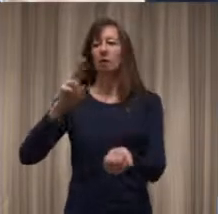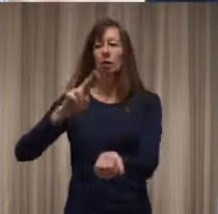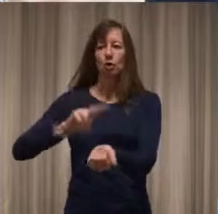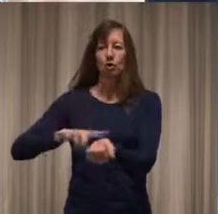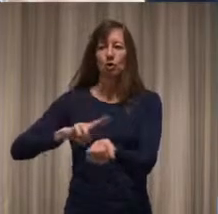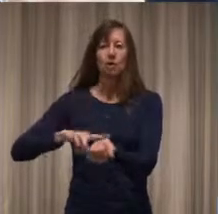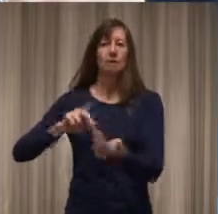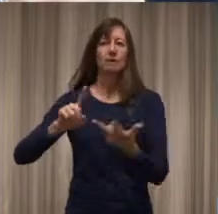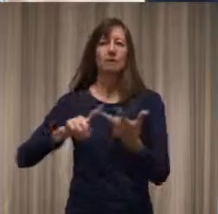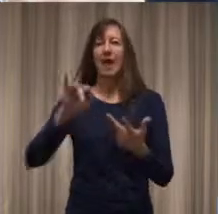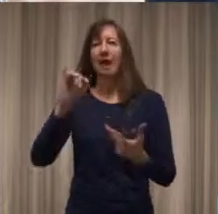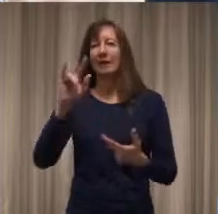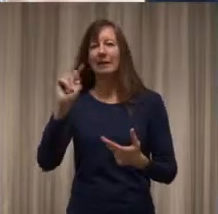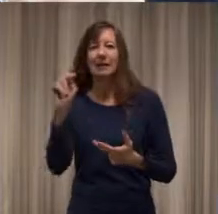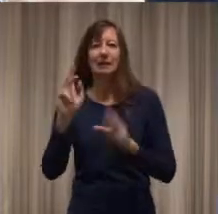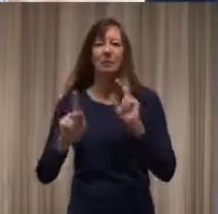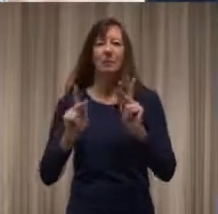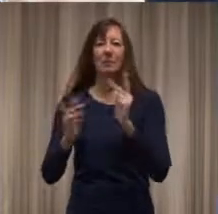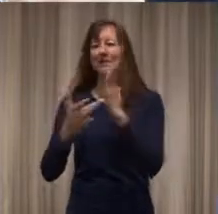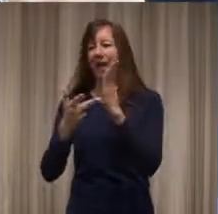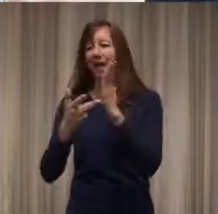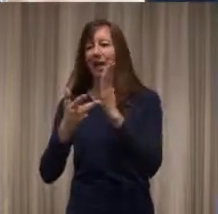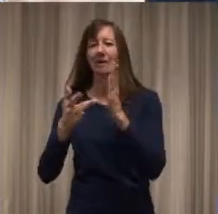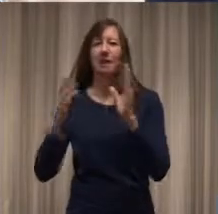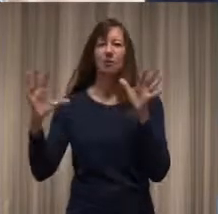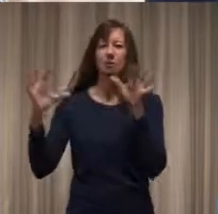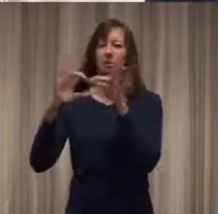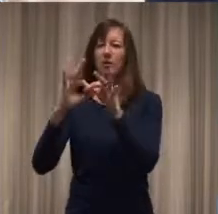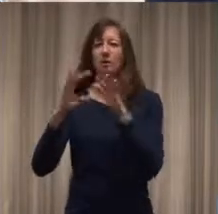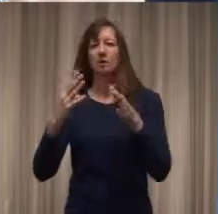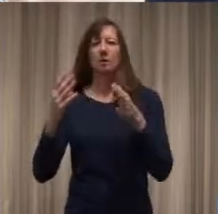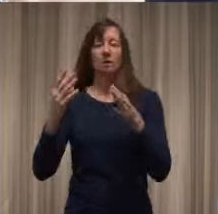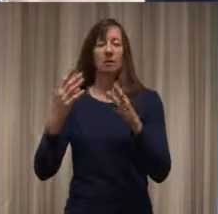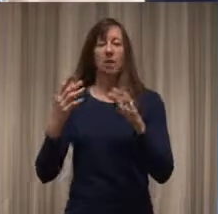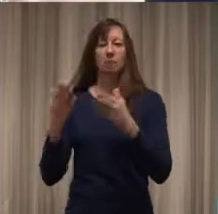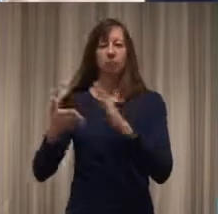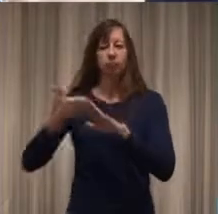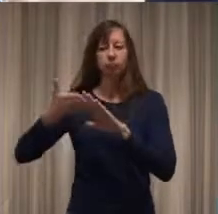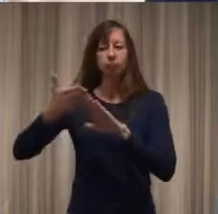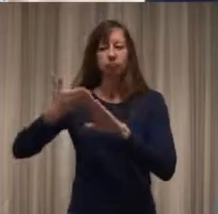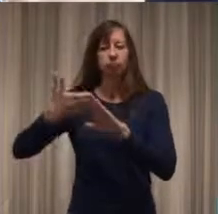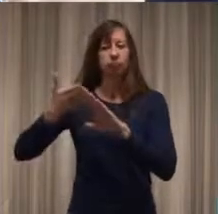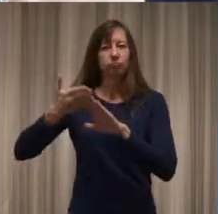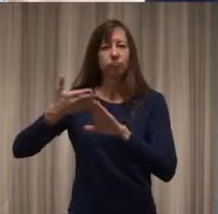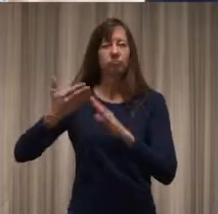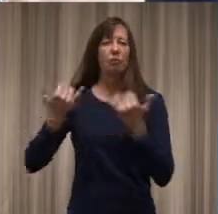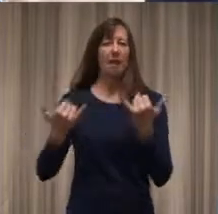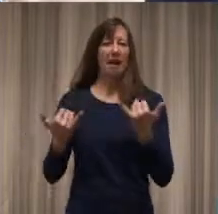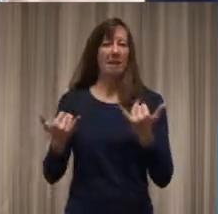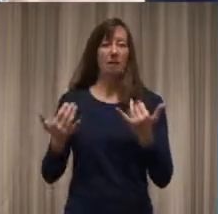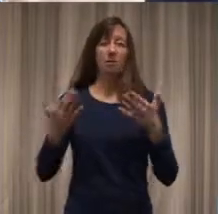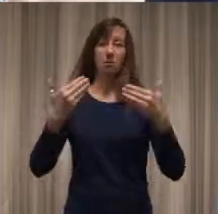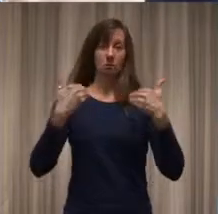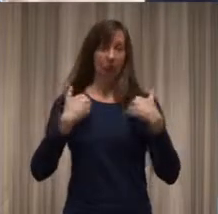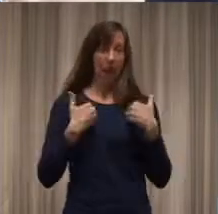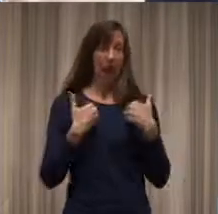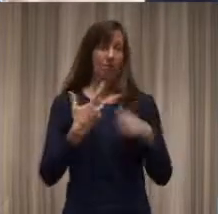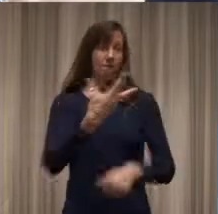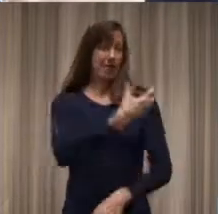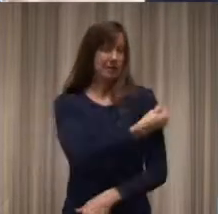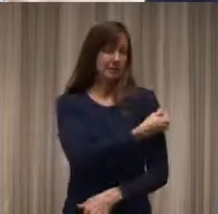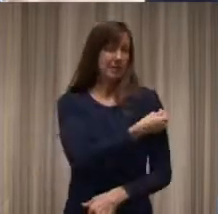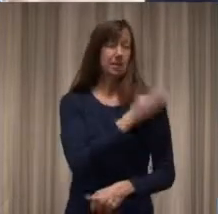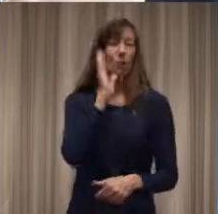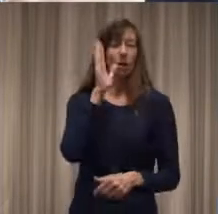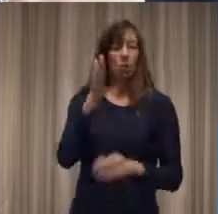others that work to get that site up and are running it now. And we will continue, as long as we have vaccine, to run that site 7 days a week, 10